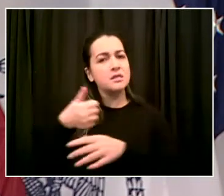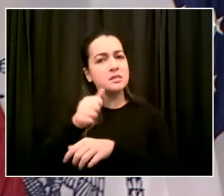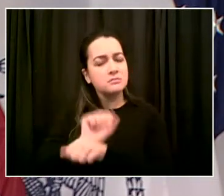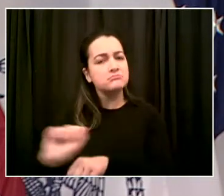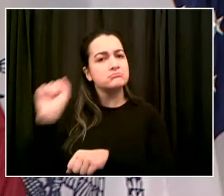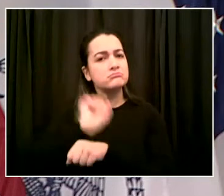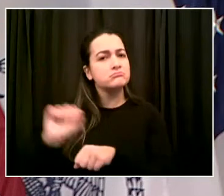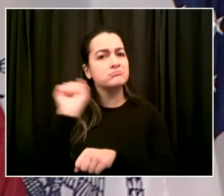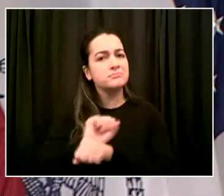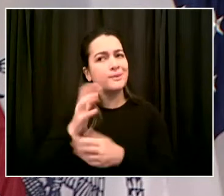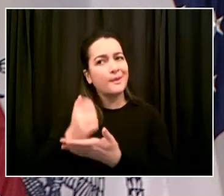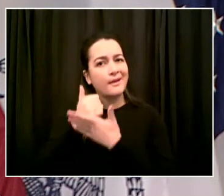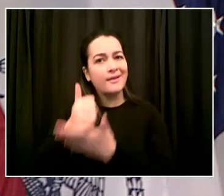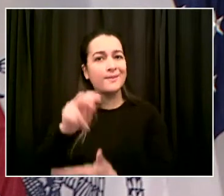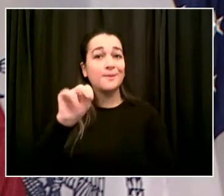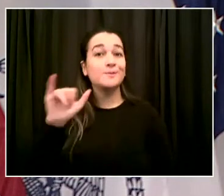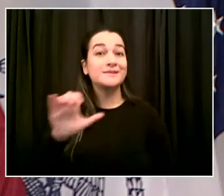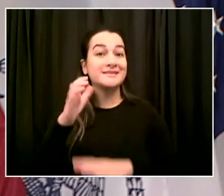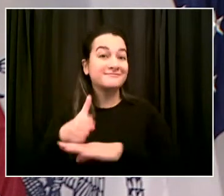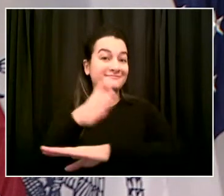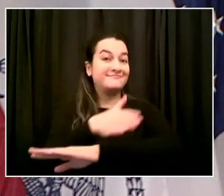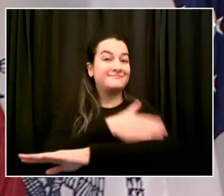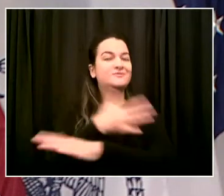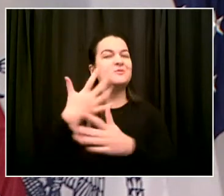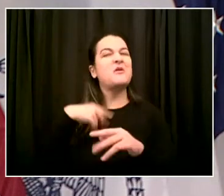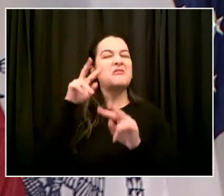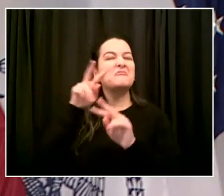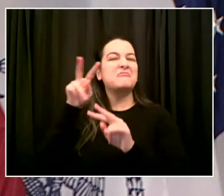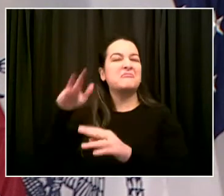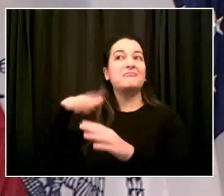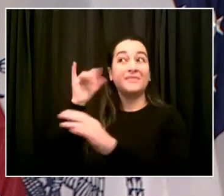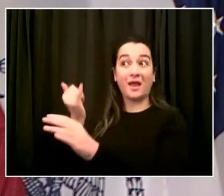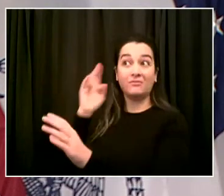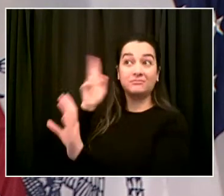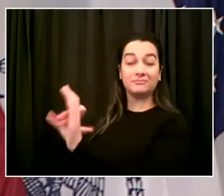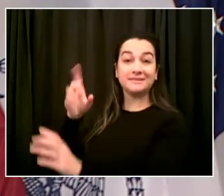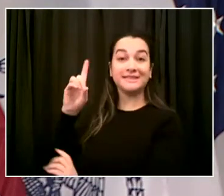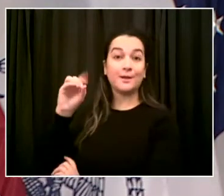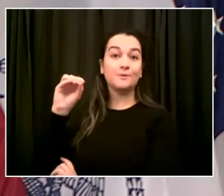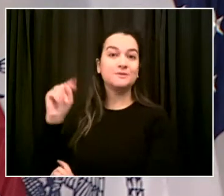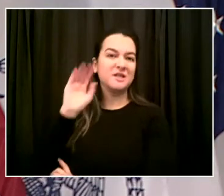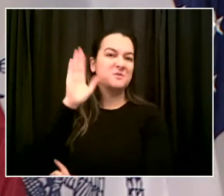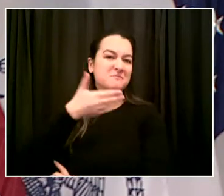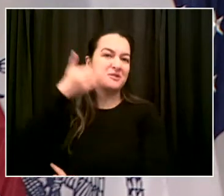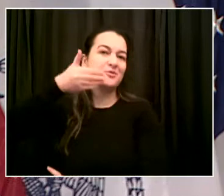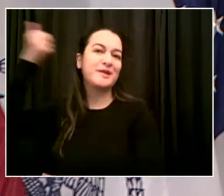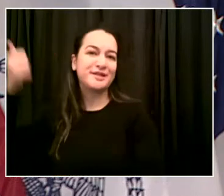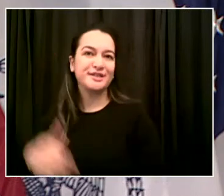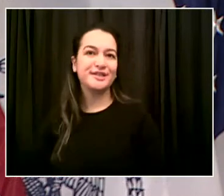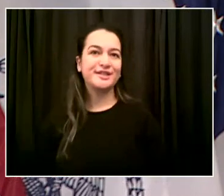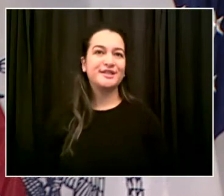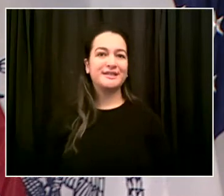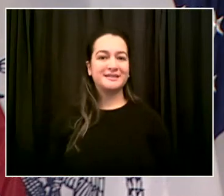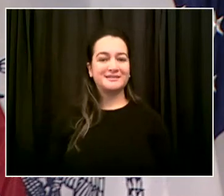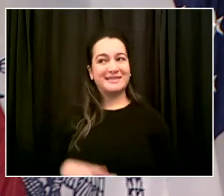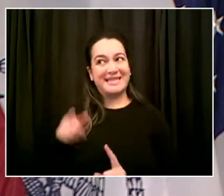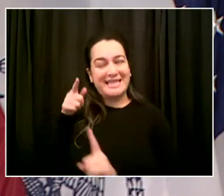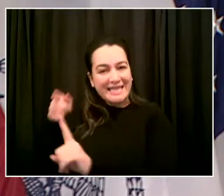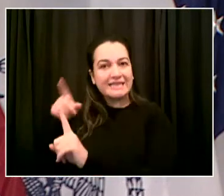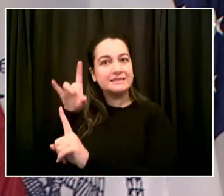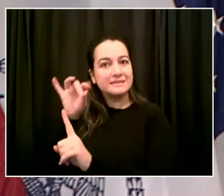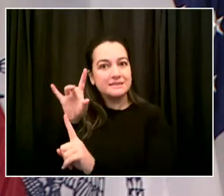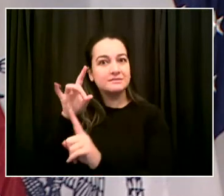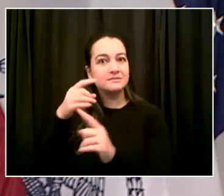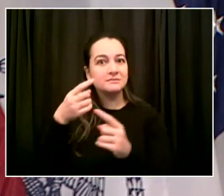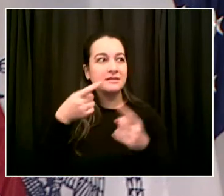good people to make sure the park was for everyone, and that's where I gained such respect for him early on. He engaged many, many different voices and